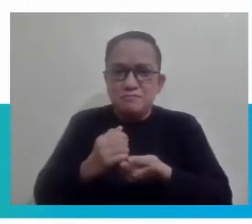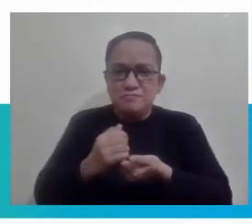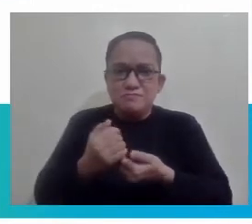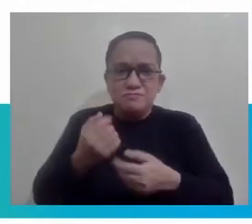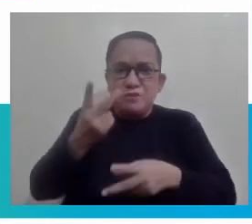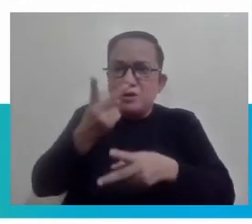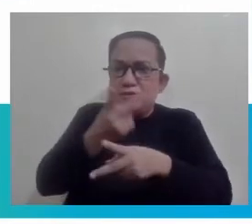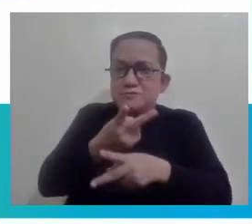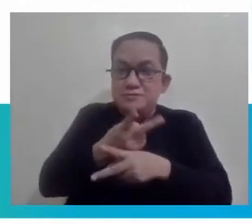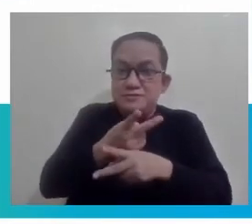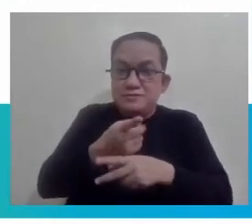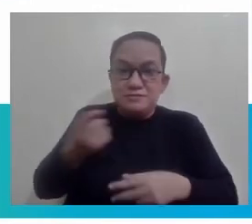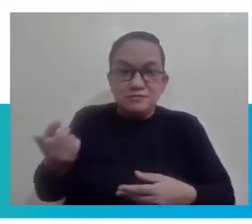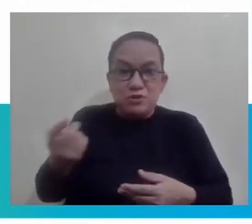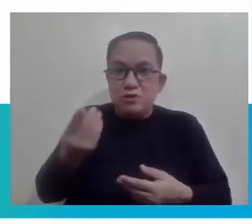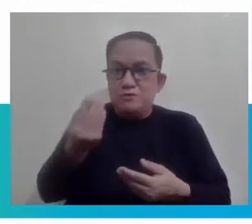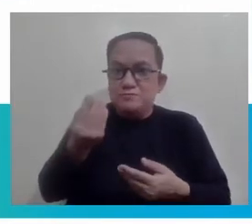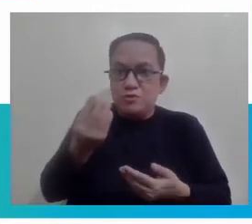which we all depend.